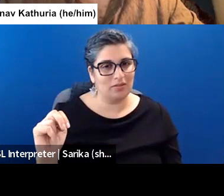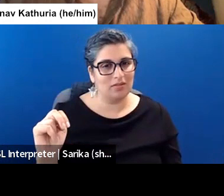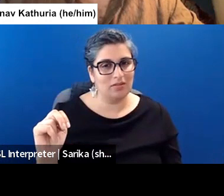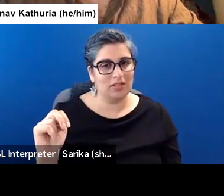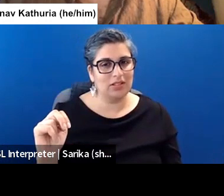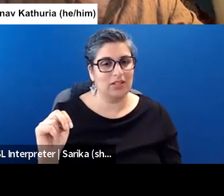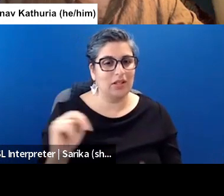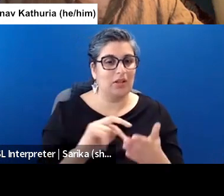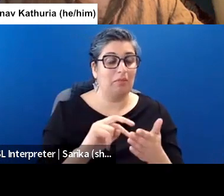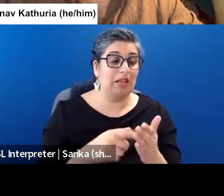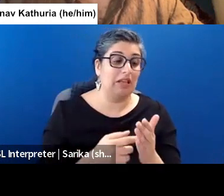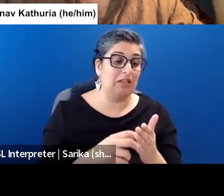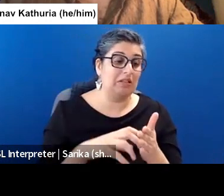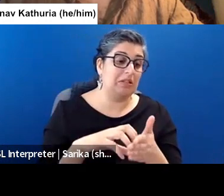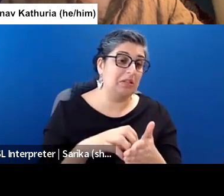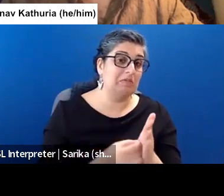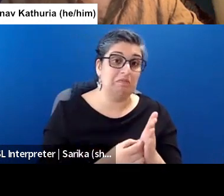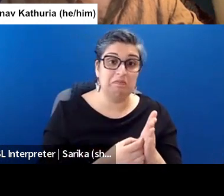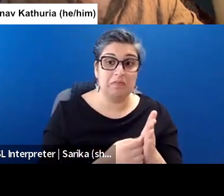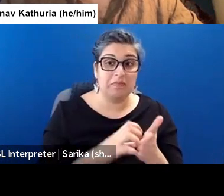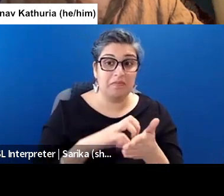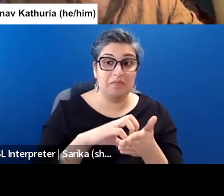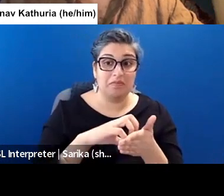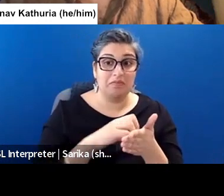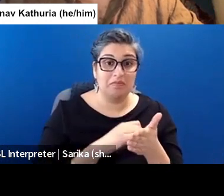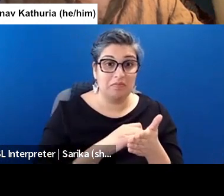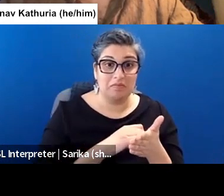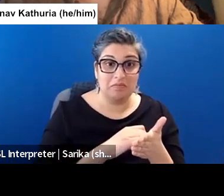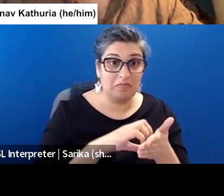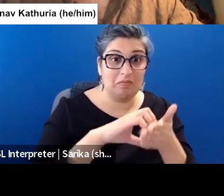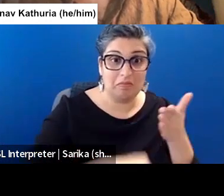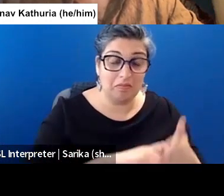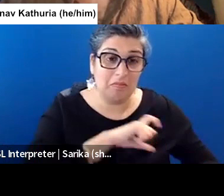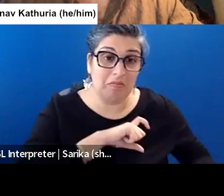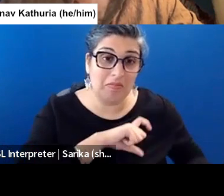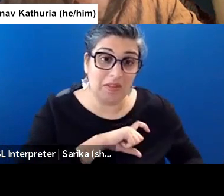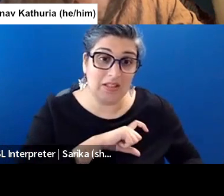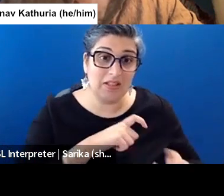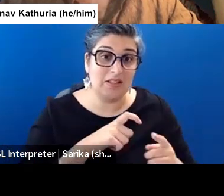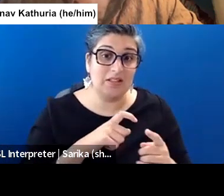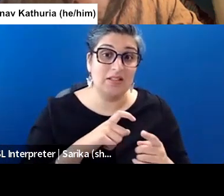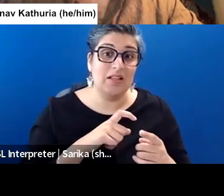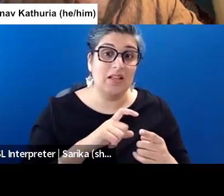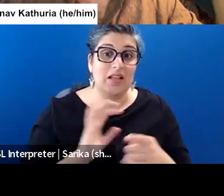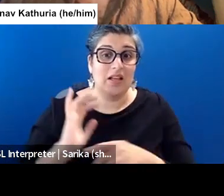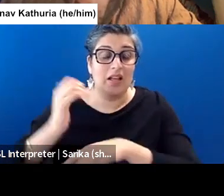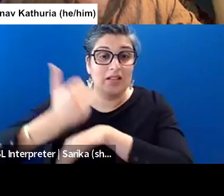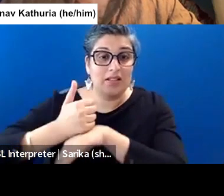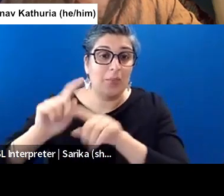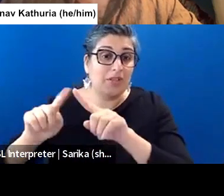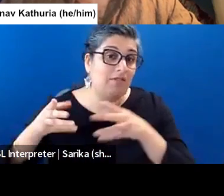eliminating police in our communities and the creation of what different looks like, is how we phrase